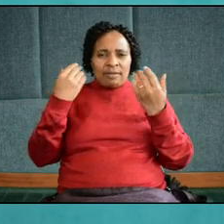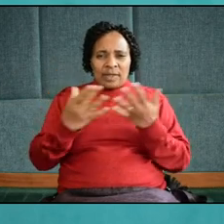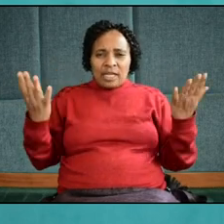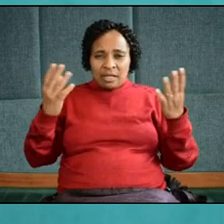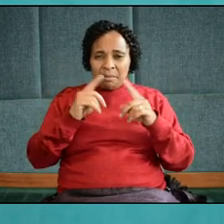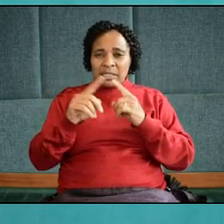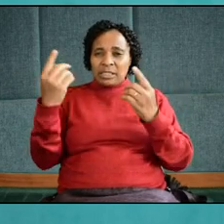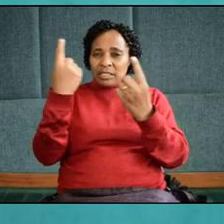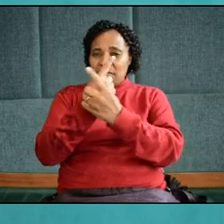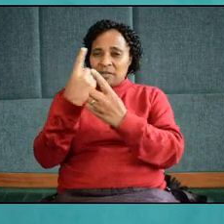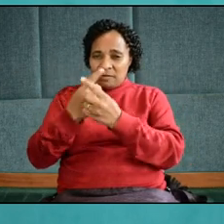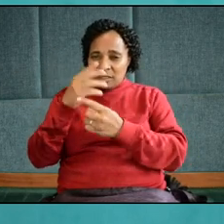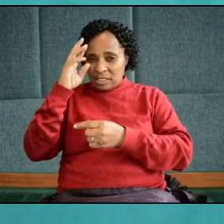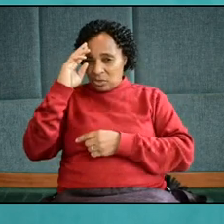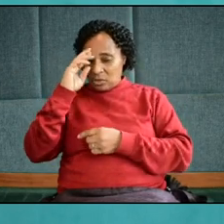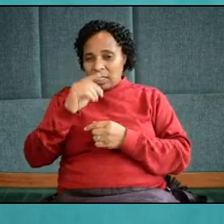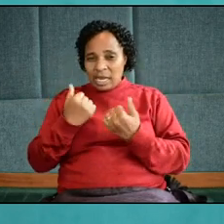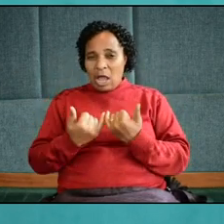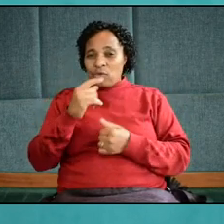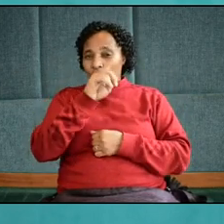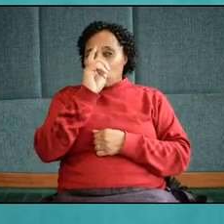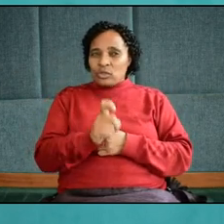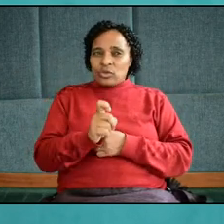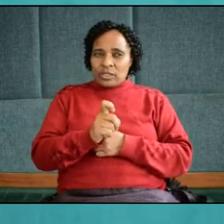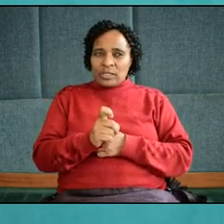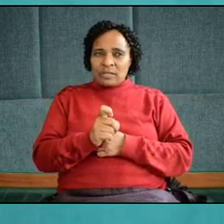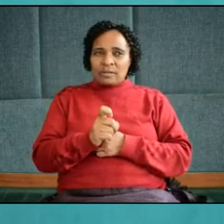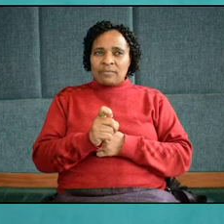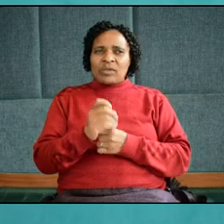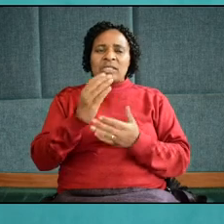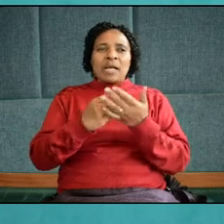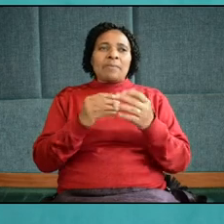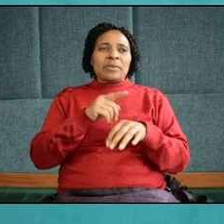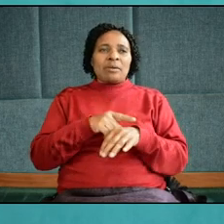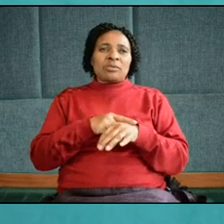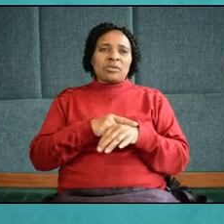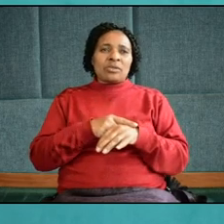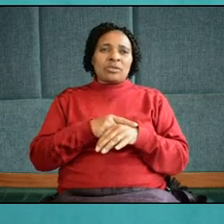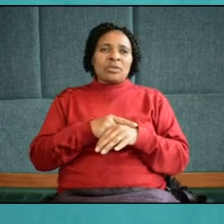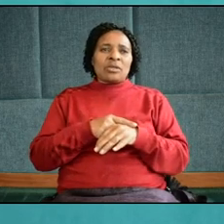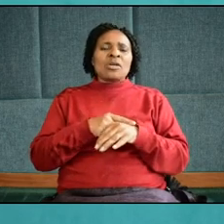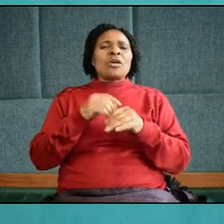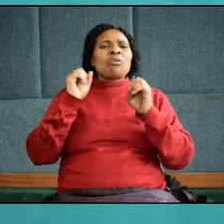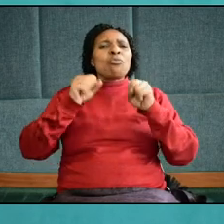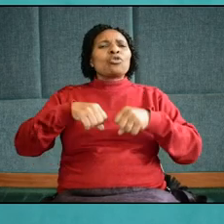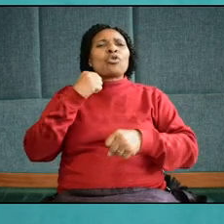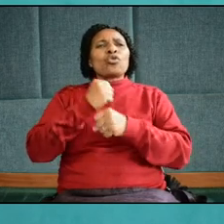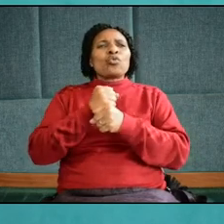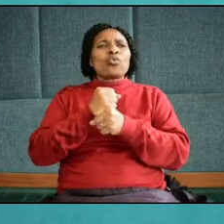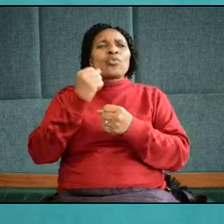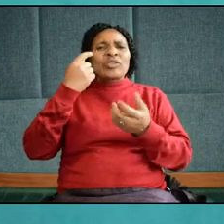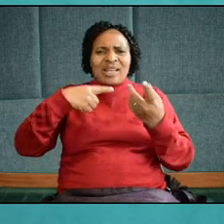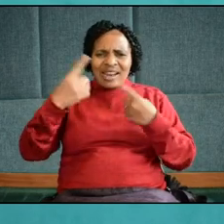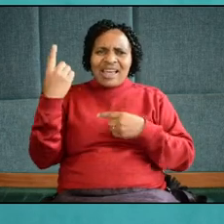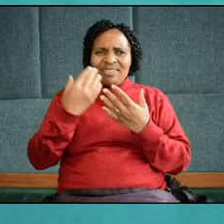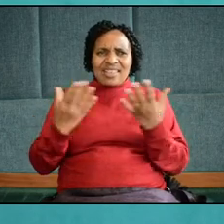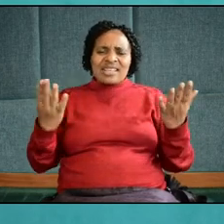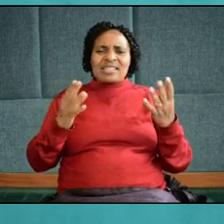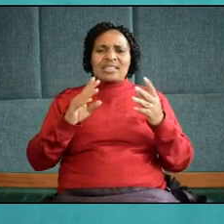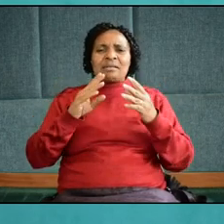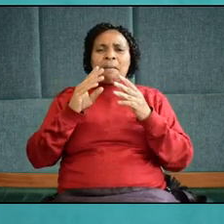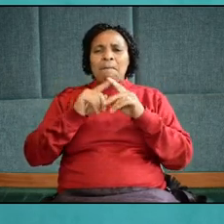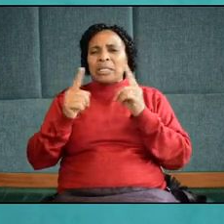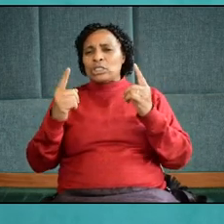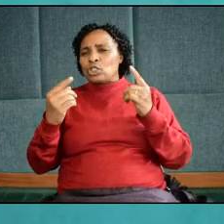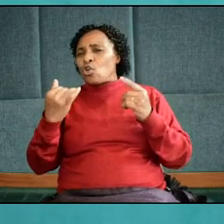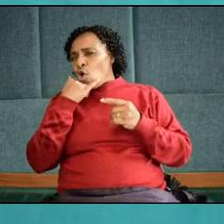reasons. Brings a question. At times, do we ever do the right thing, but with the wrong